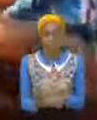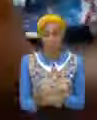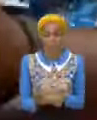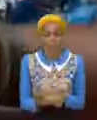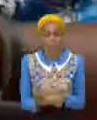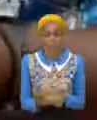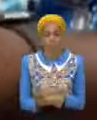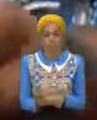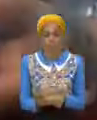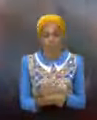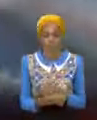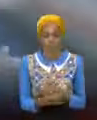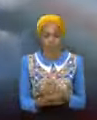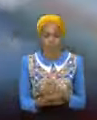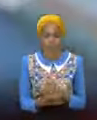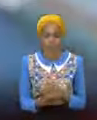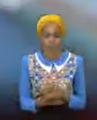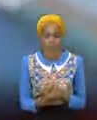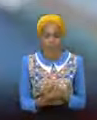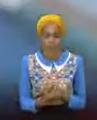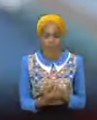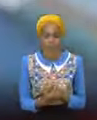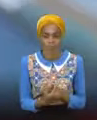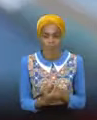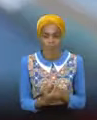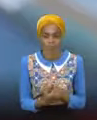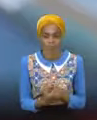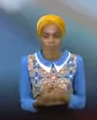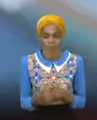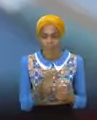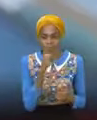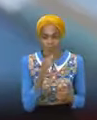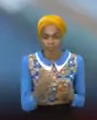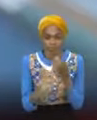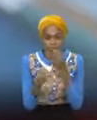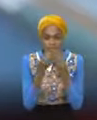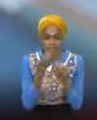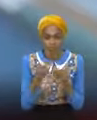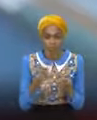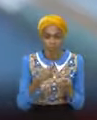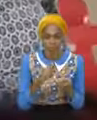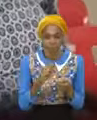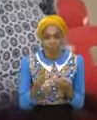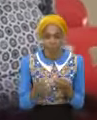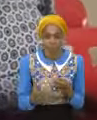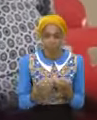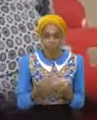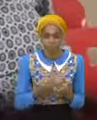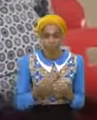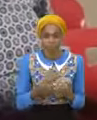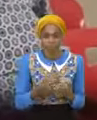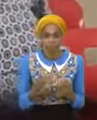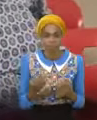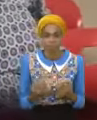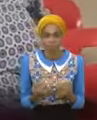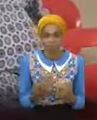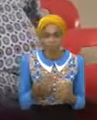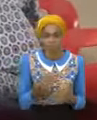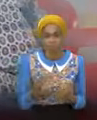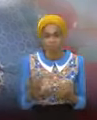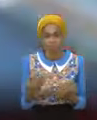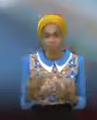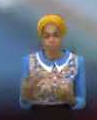was. I couldn't eat banana. I couldn't eat a whole lot of things. I just thought there would be no cure because the doctor